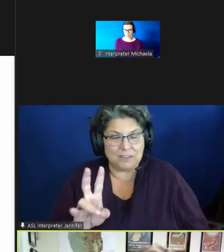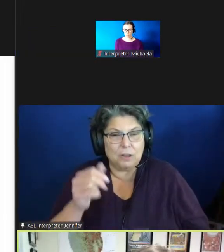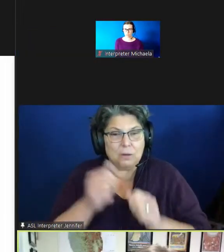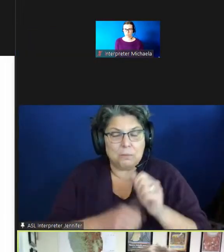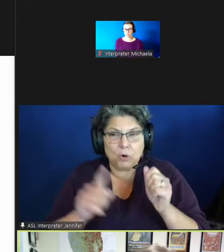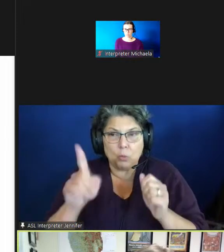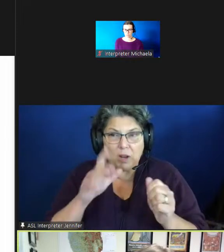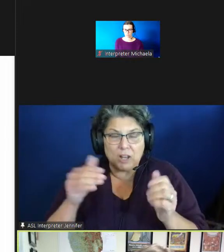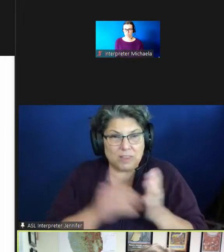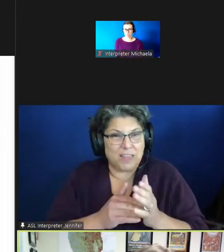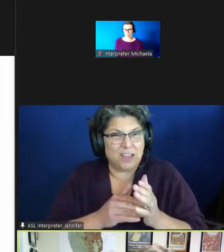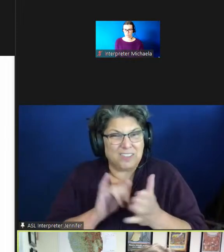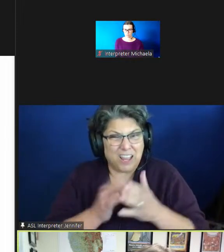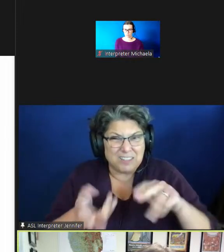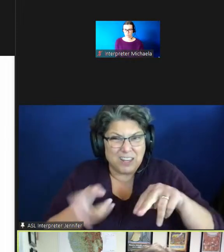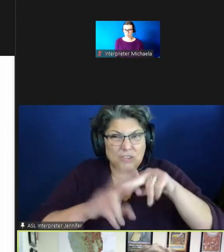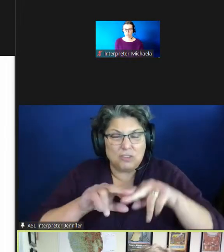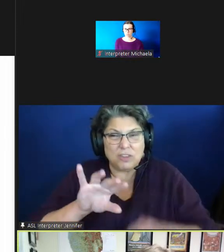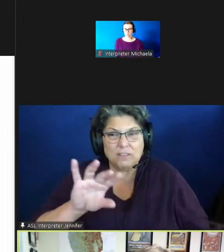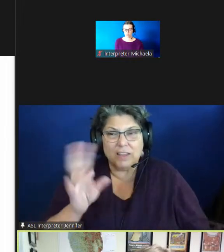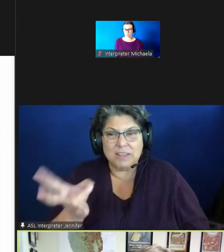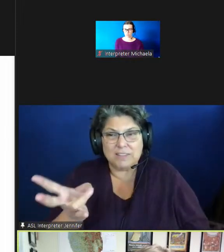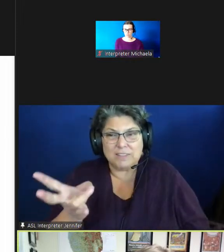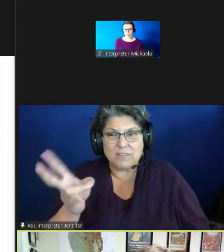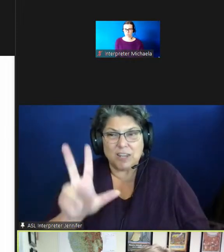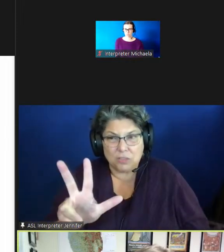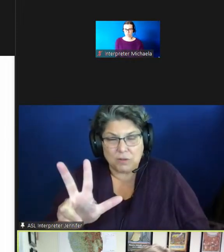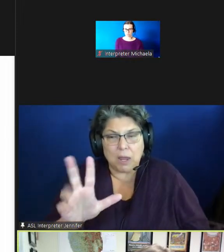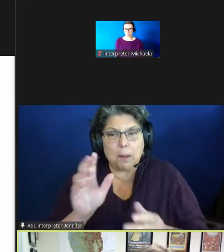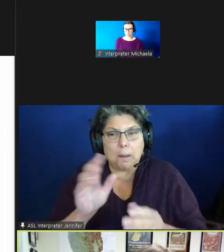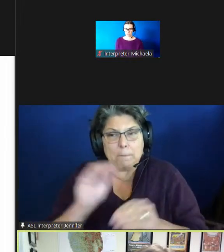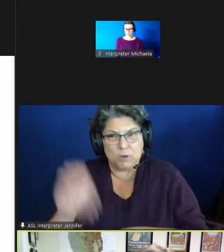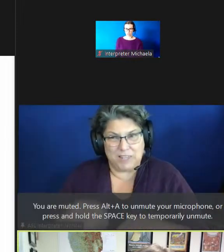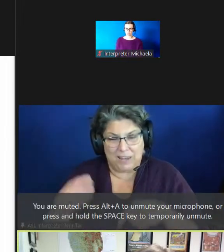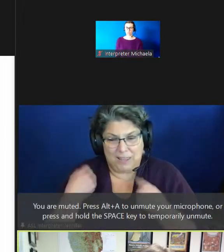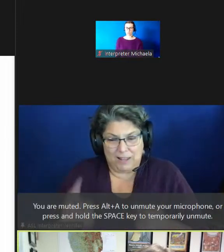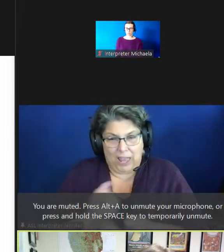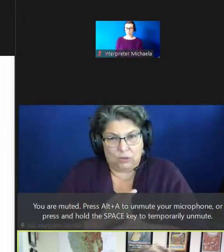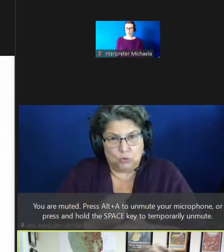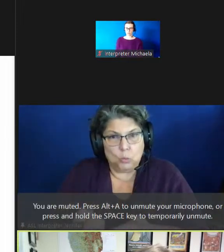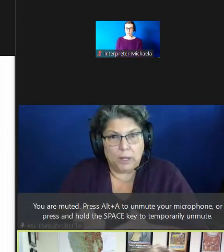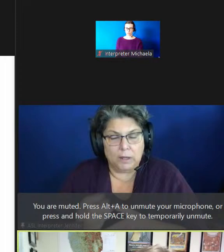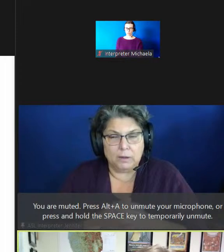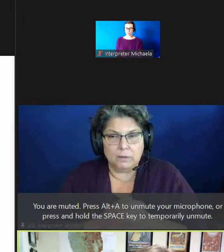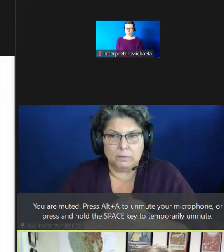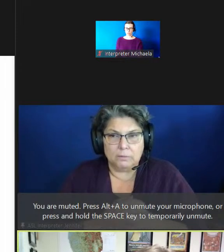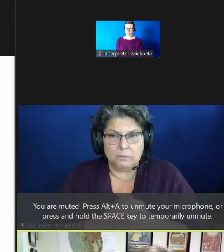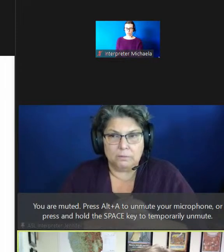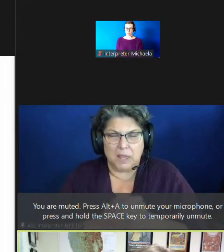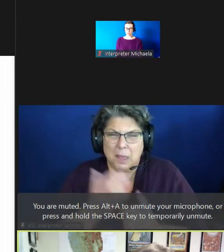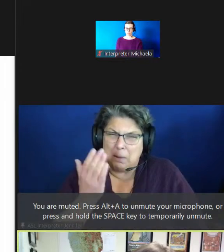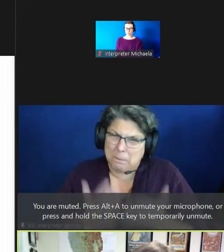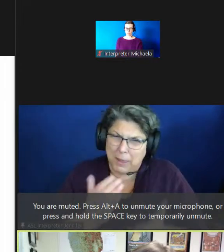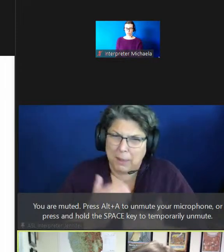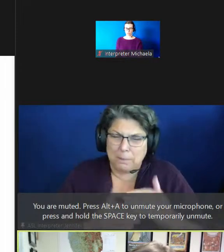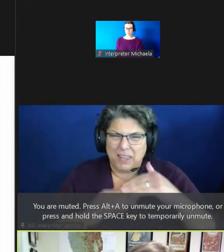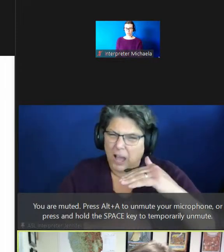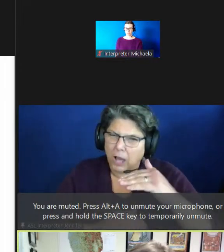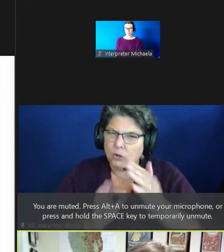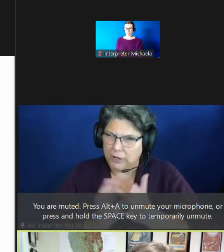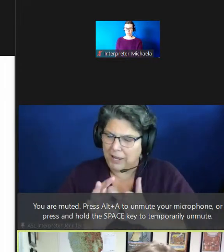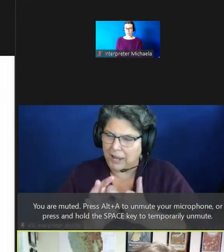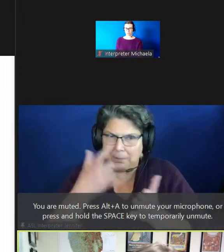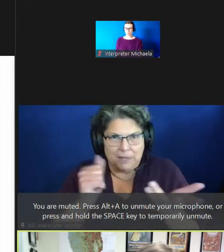is an increase of 73% in the last week. It may be undercounted also due to